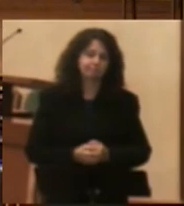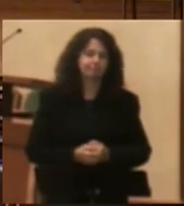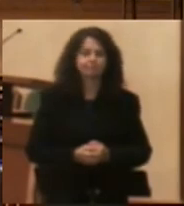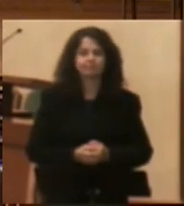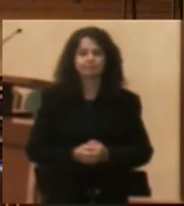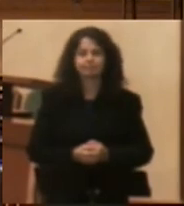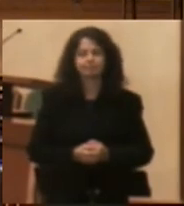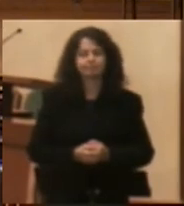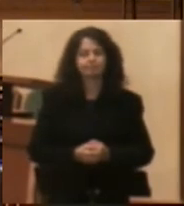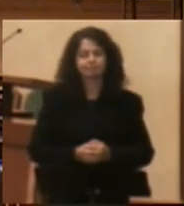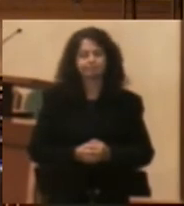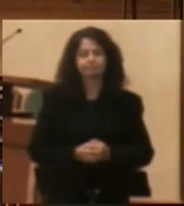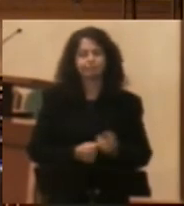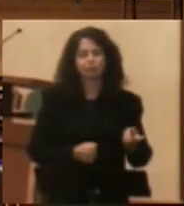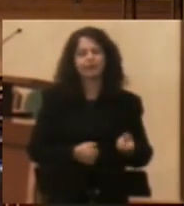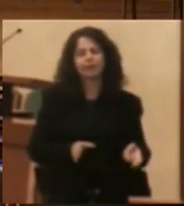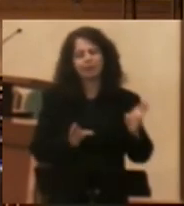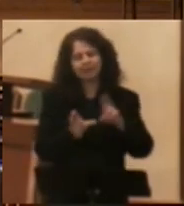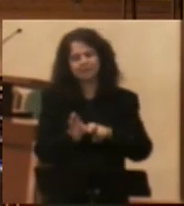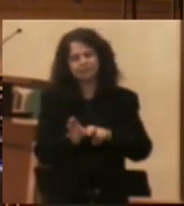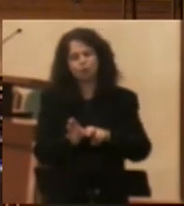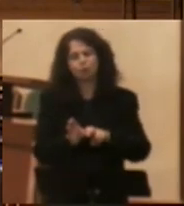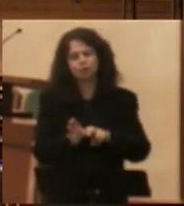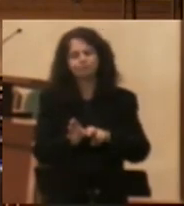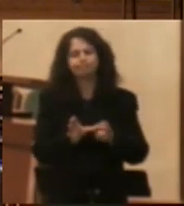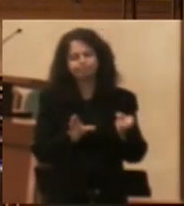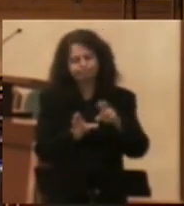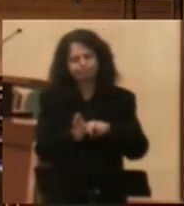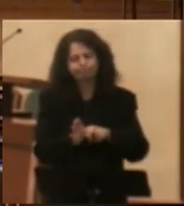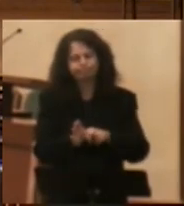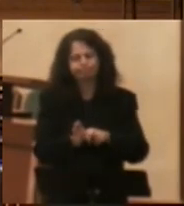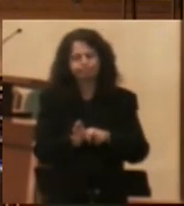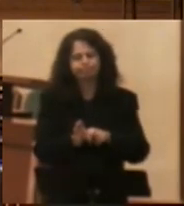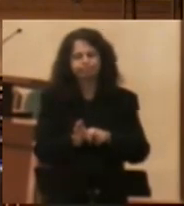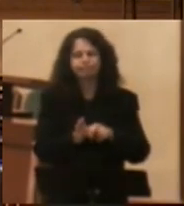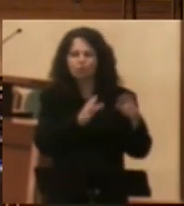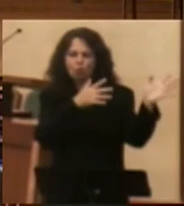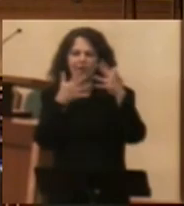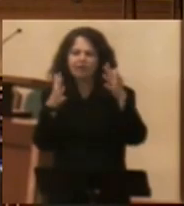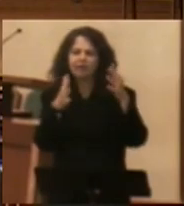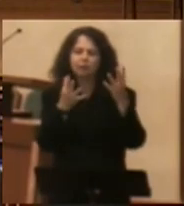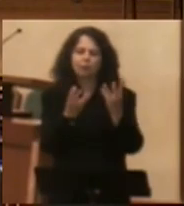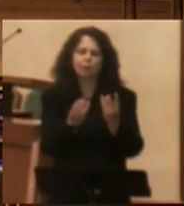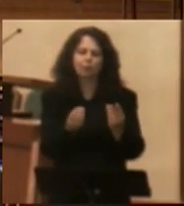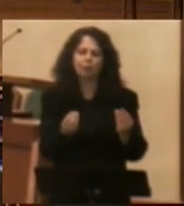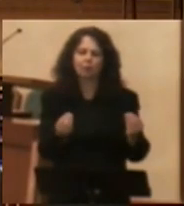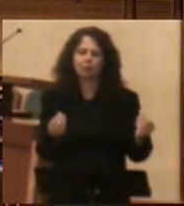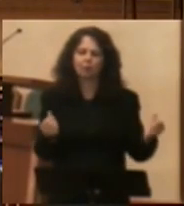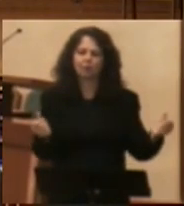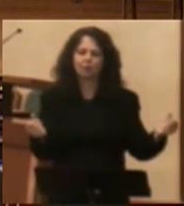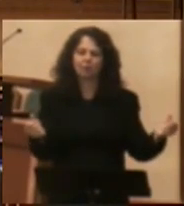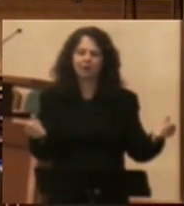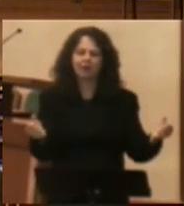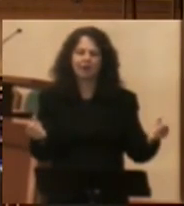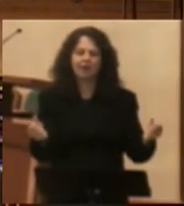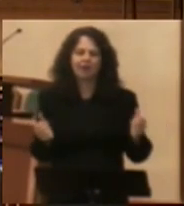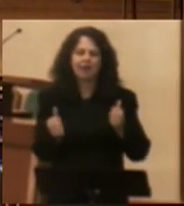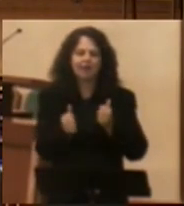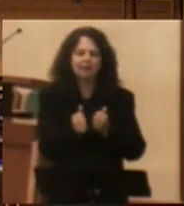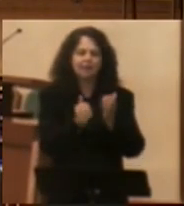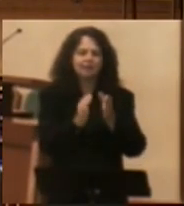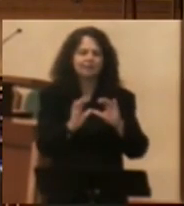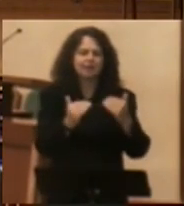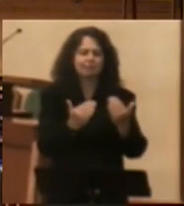When they get back into the boat, the wind ceases, and the disciples on the boat worship him, saying,